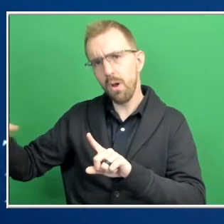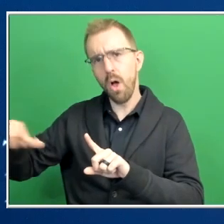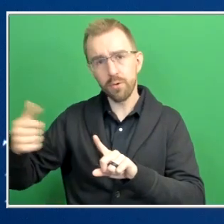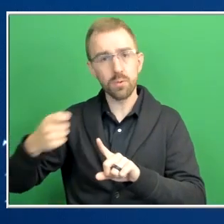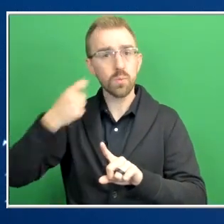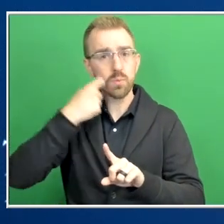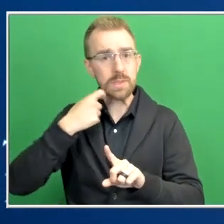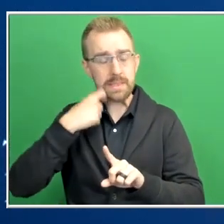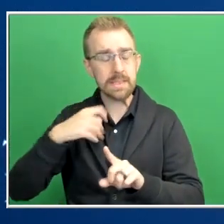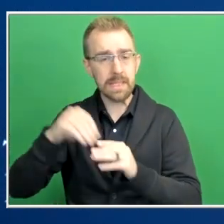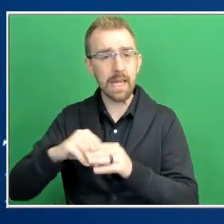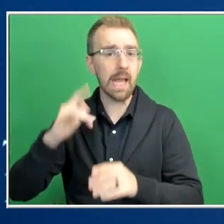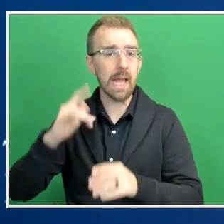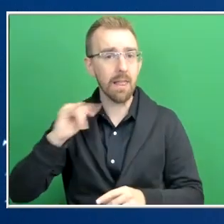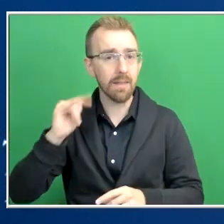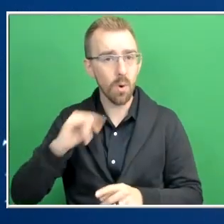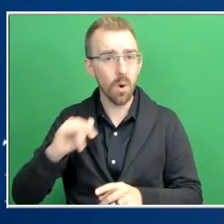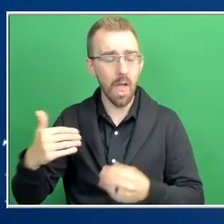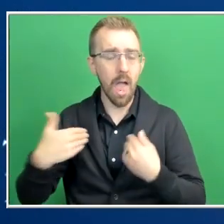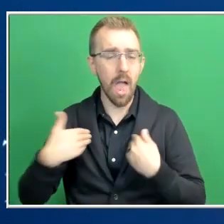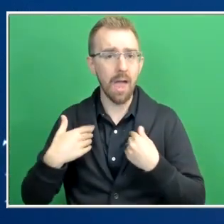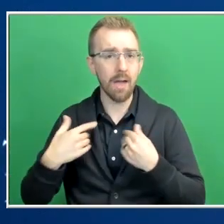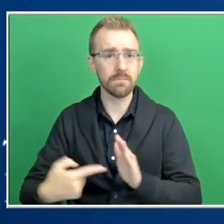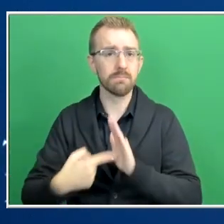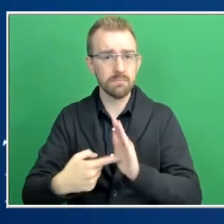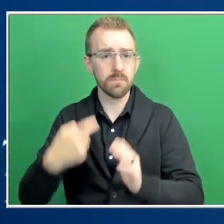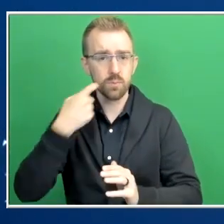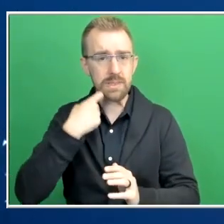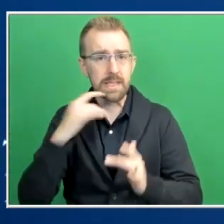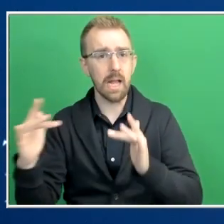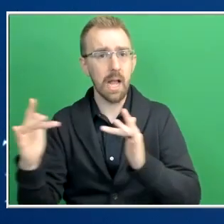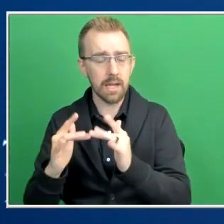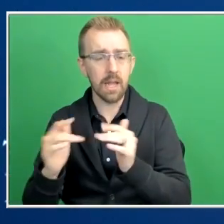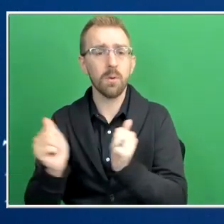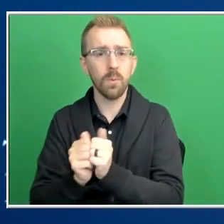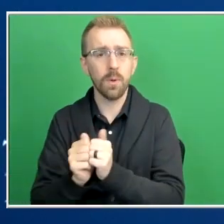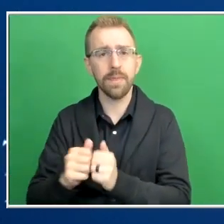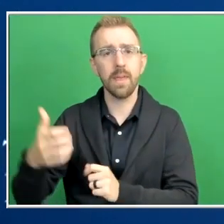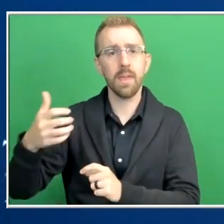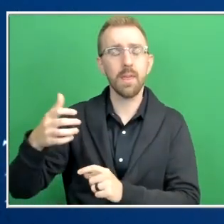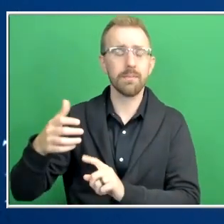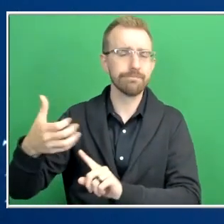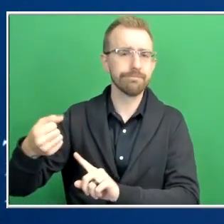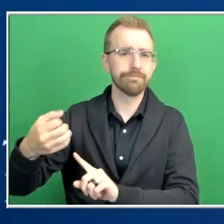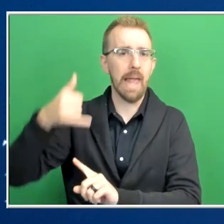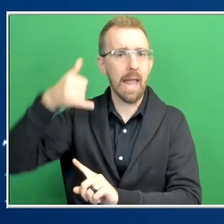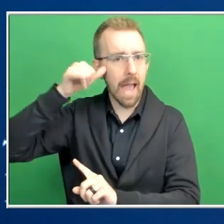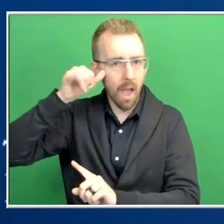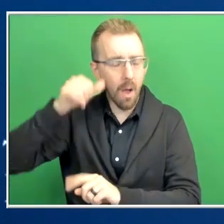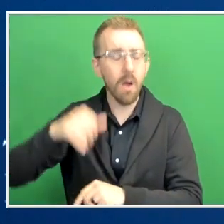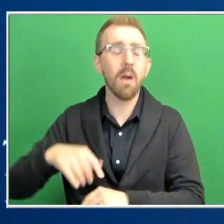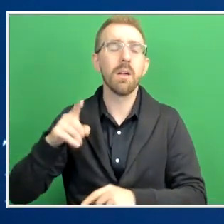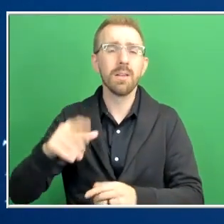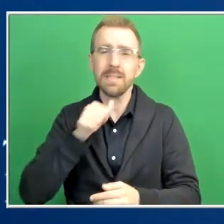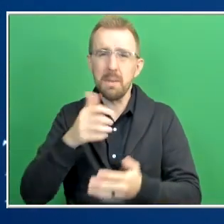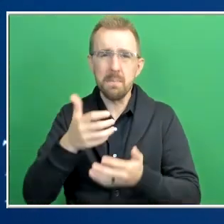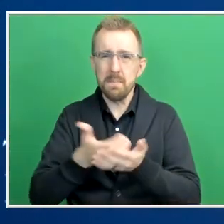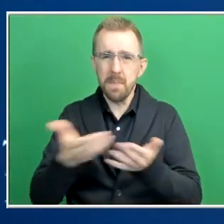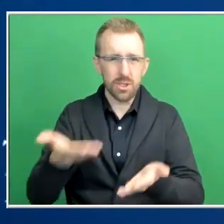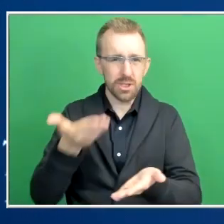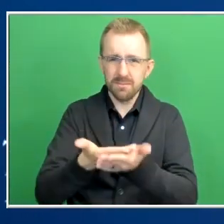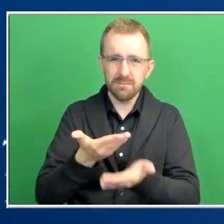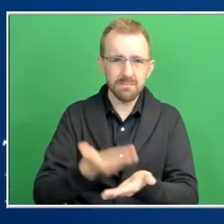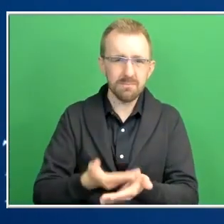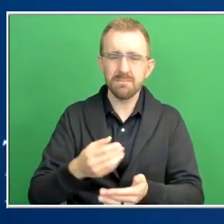in California, Steve, have been had recent contact with dairy cows. So there is very little concrete information about